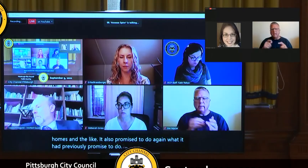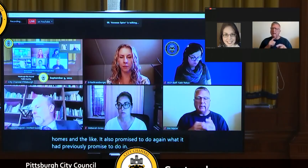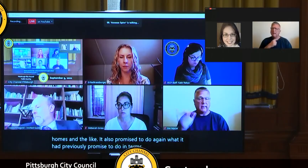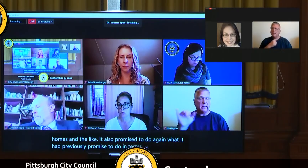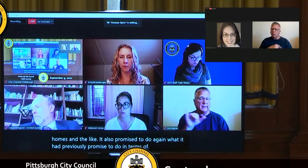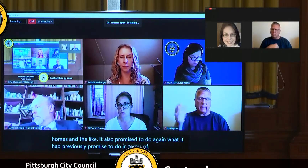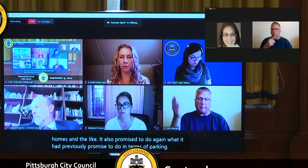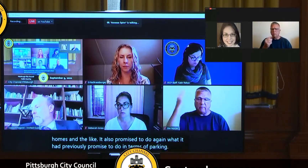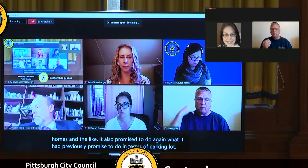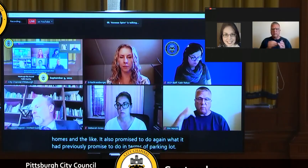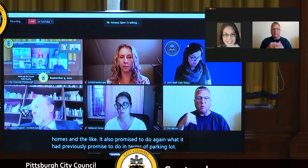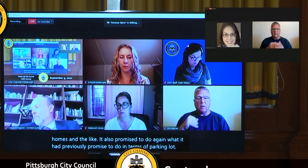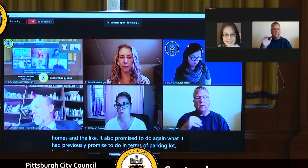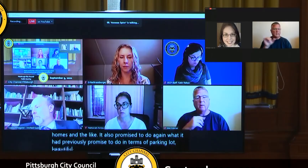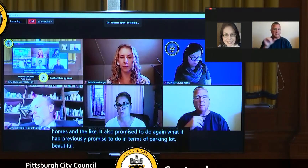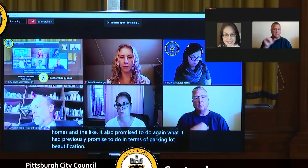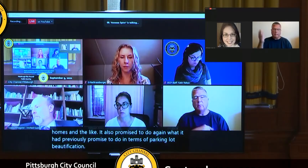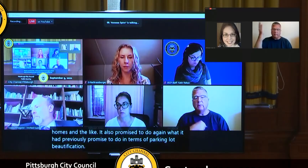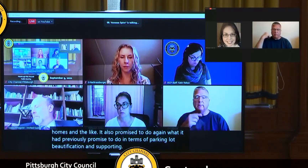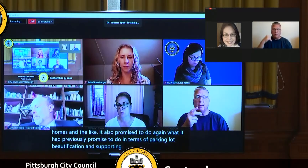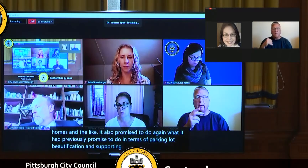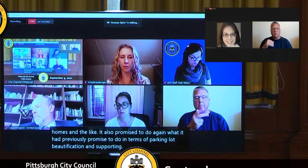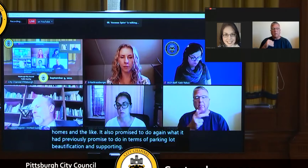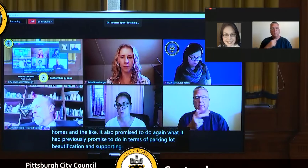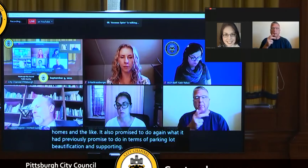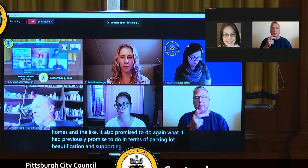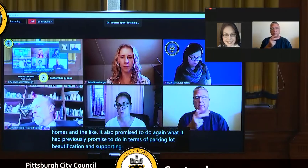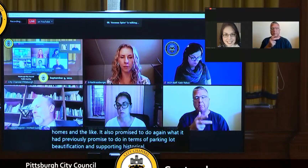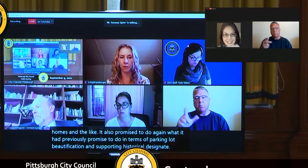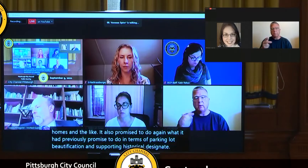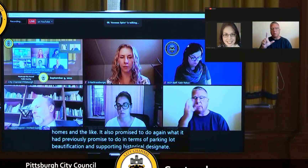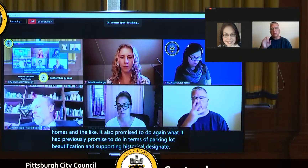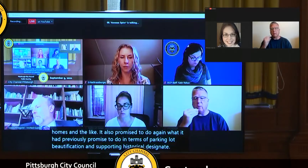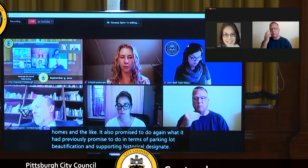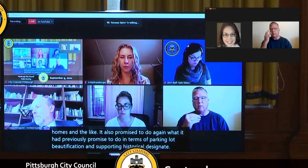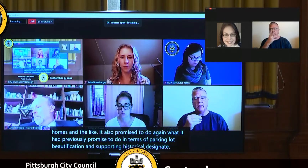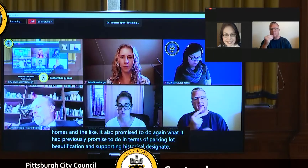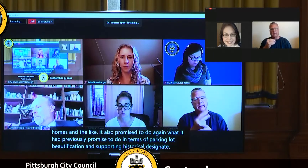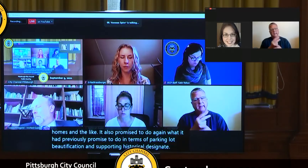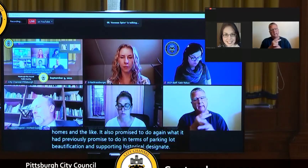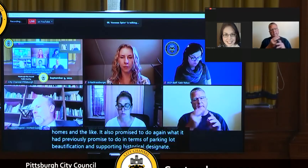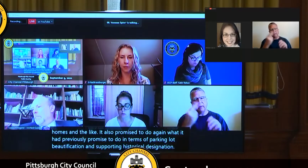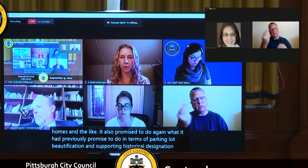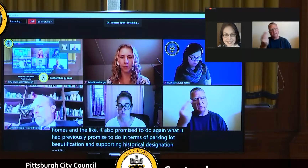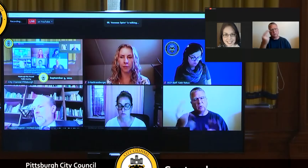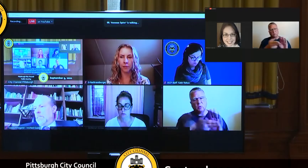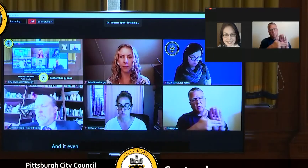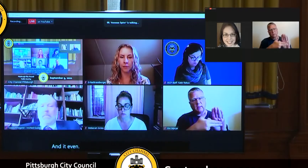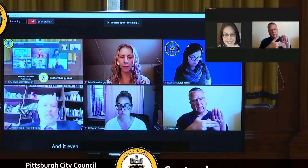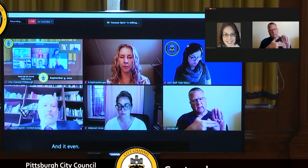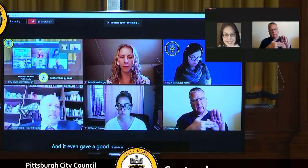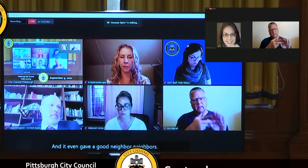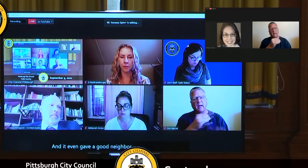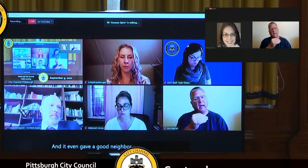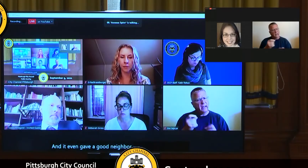of parking lot beautification and supporting historical designation. And it even gave a good